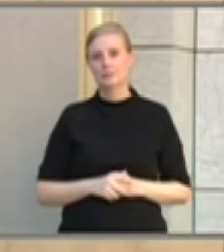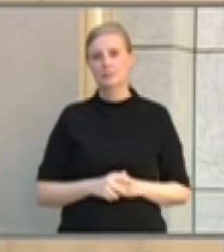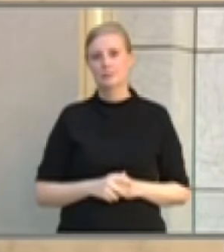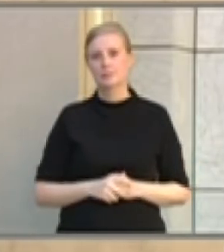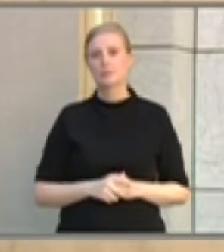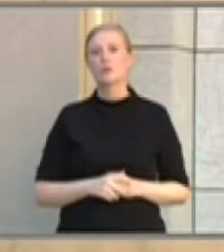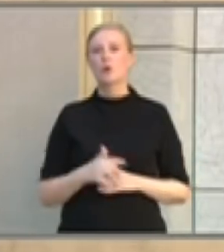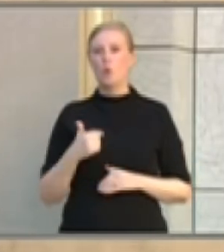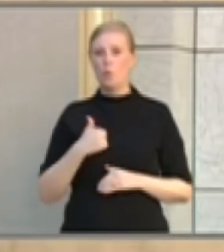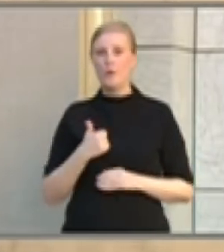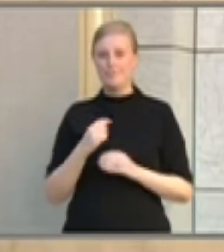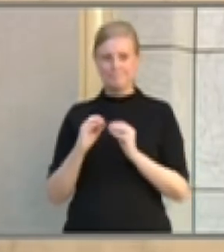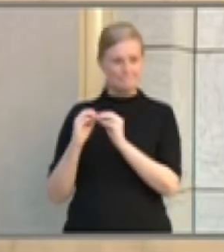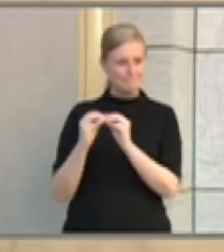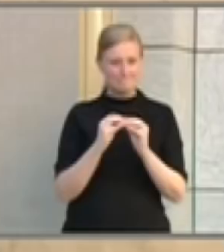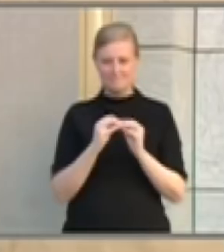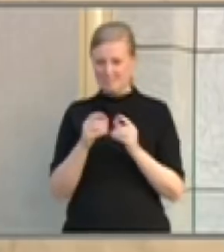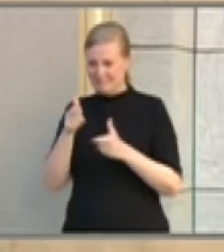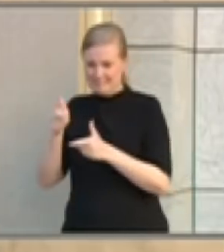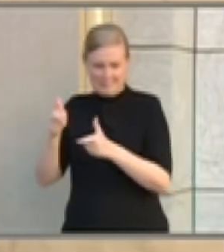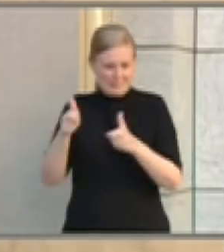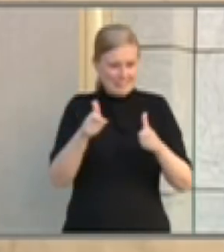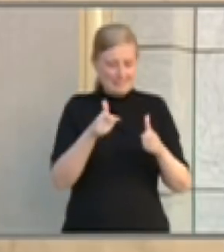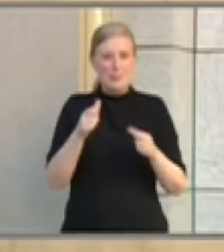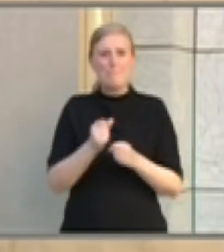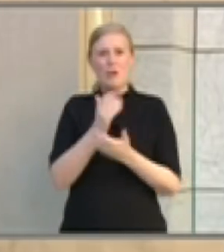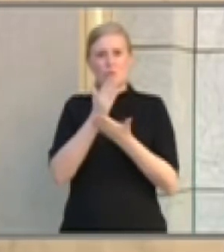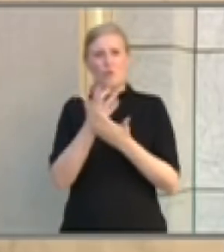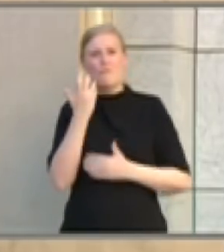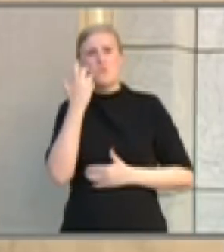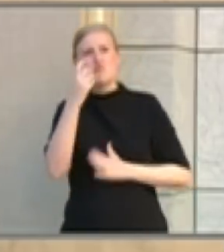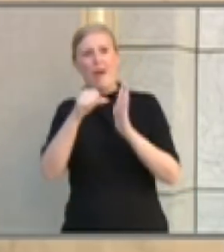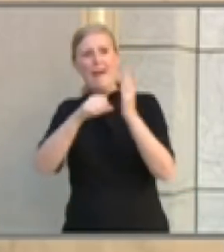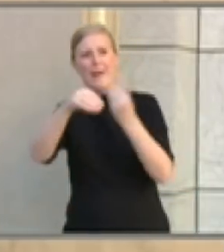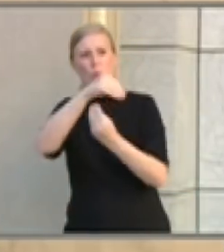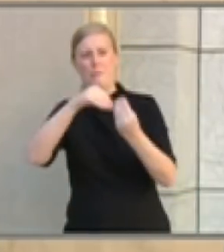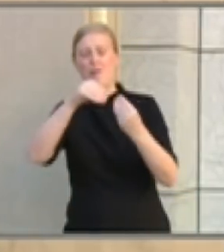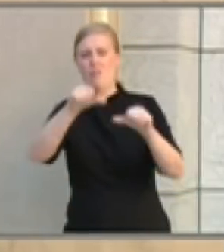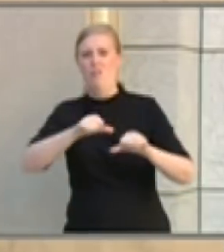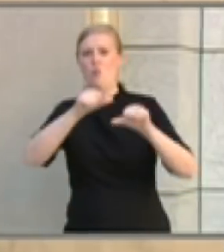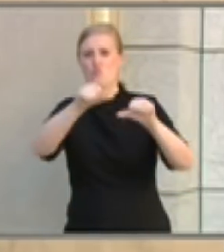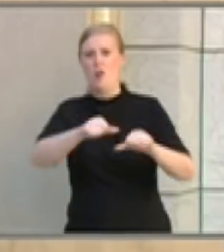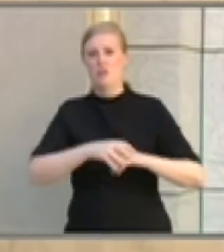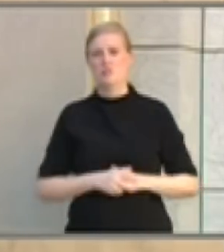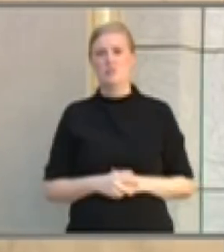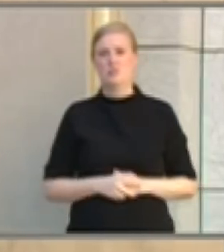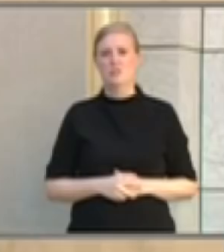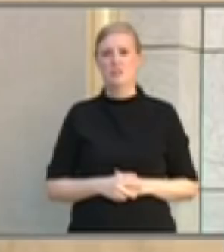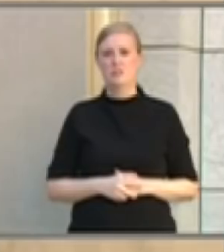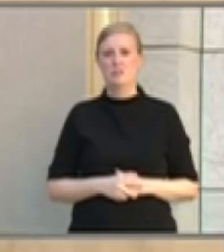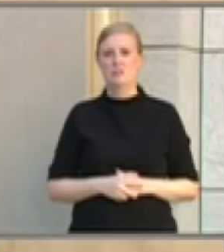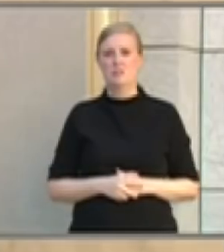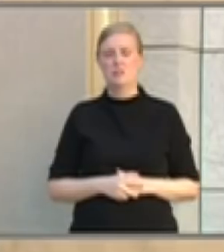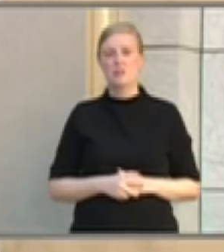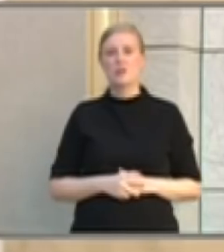side. But most importantly of all, we have been focused on keeping Australians in jobs